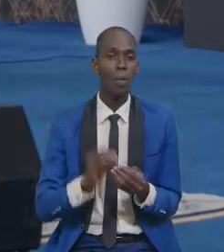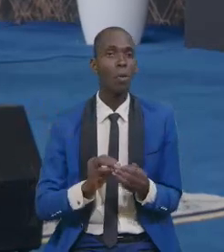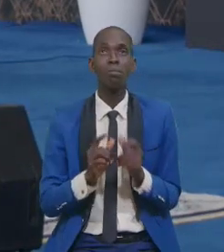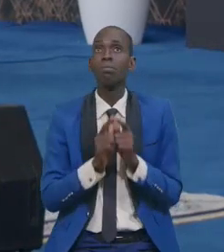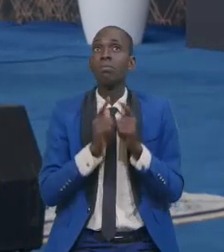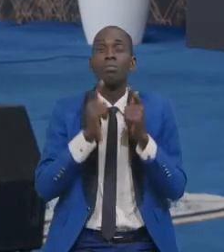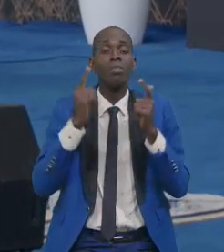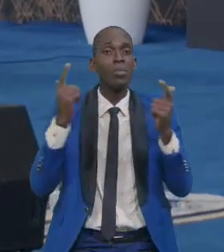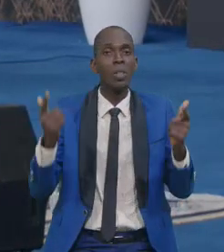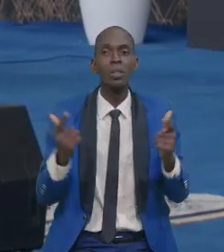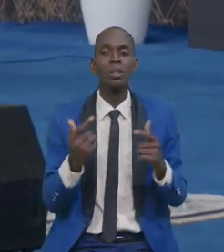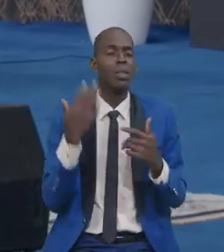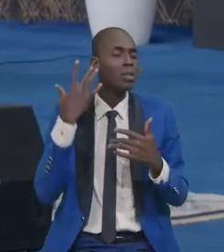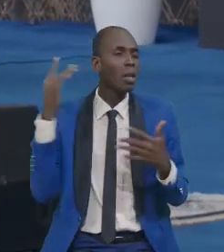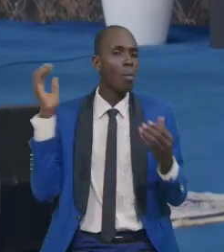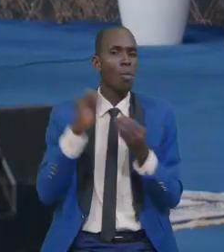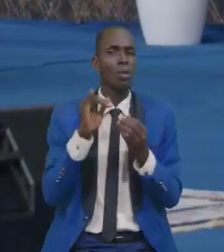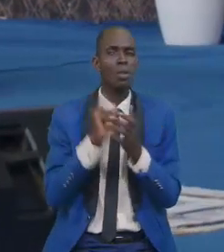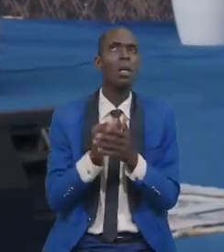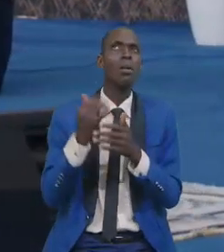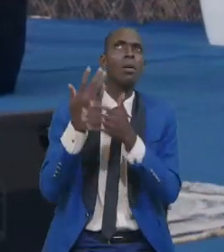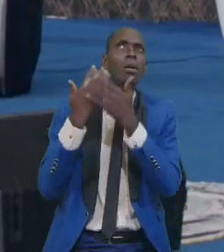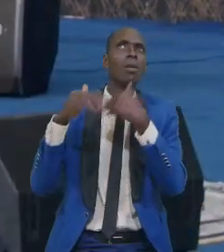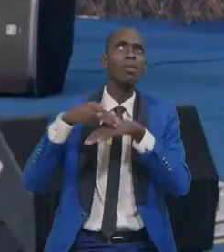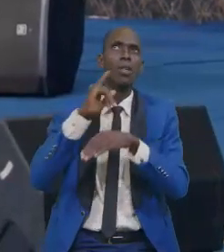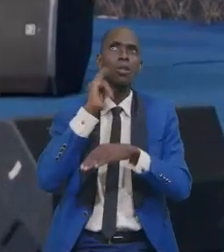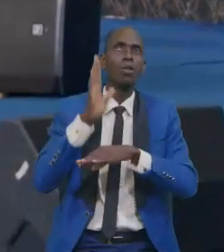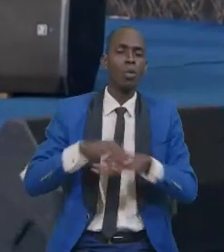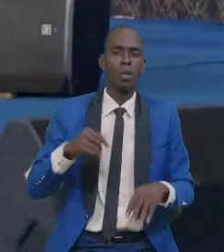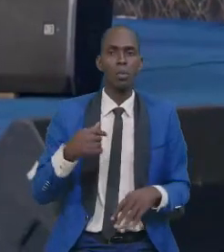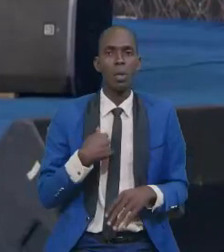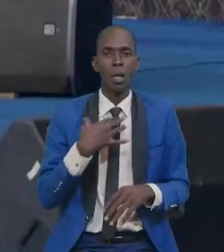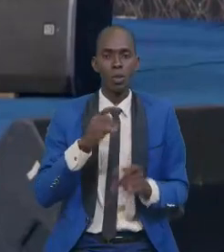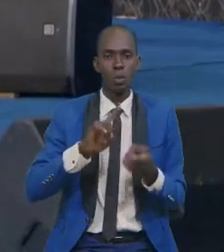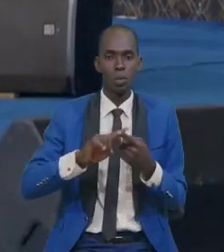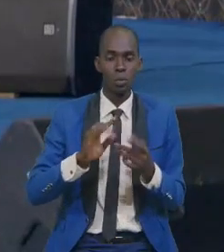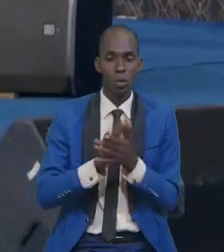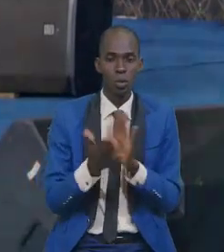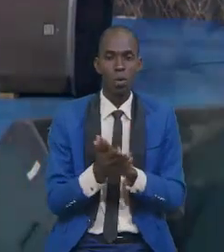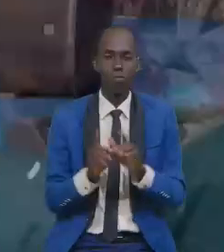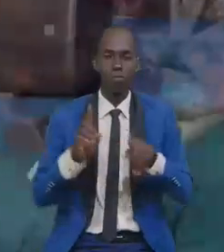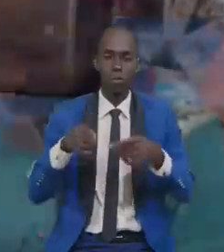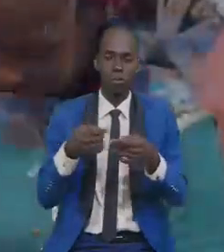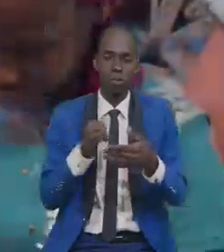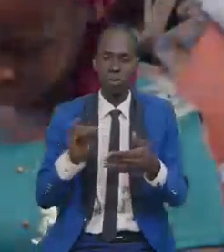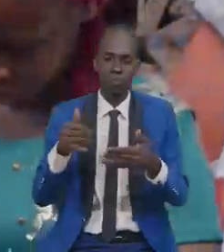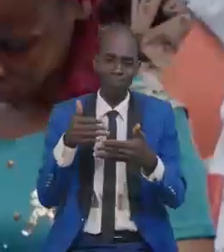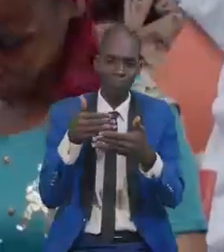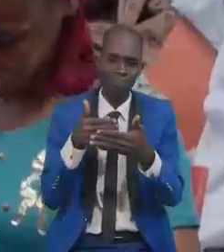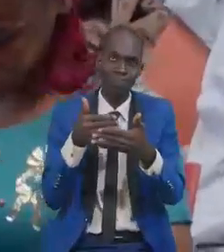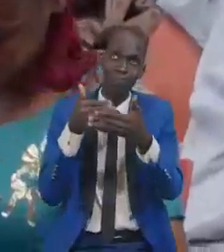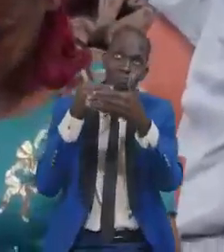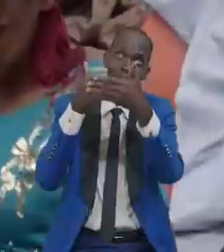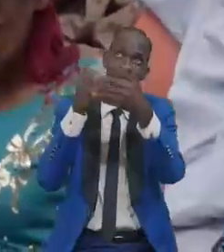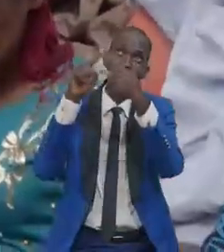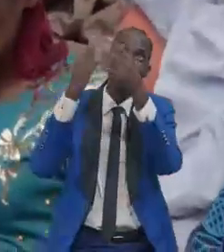that heaven is calling you. And then you get nearer heaven than earth,